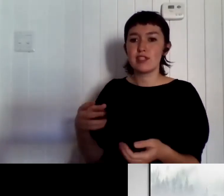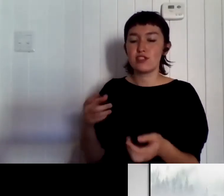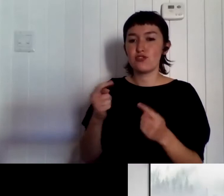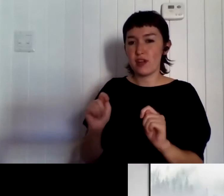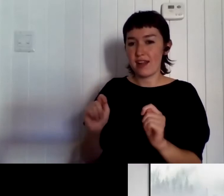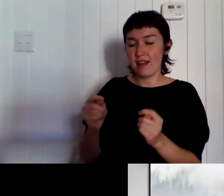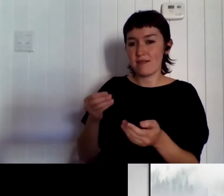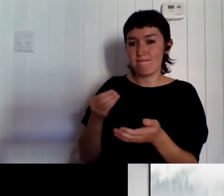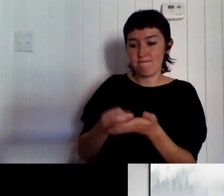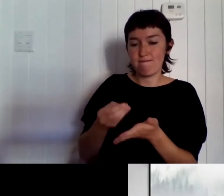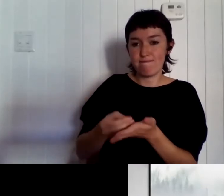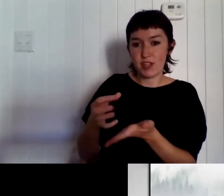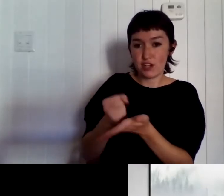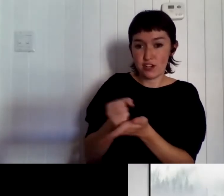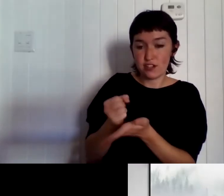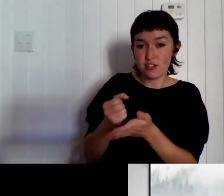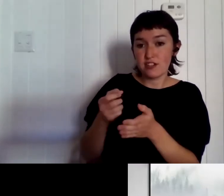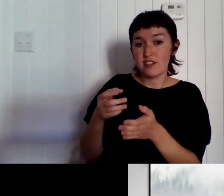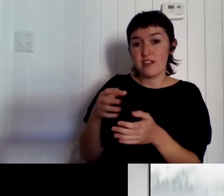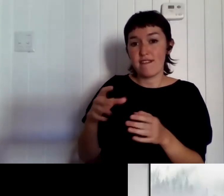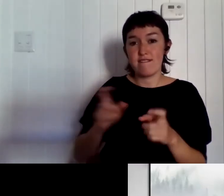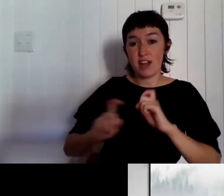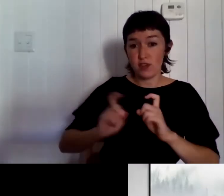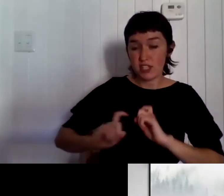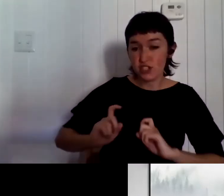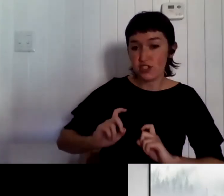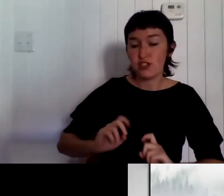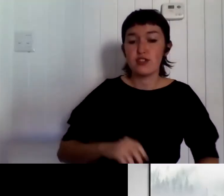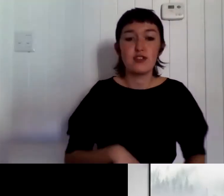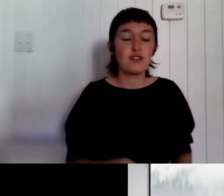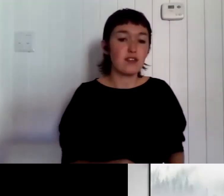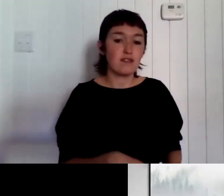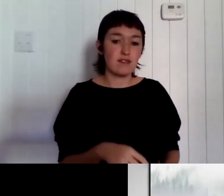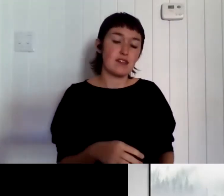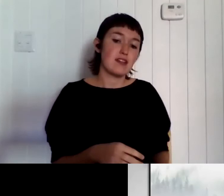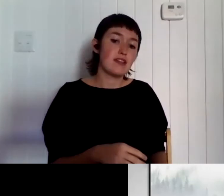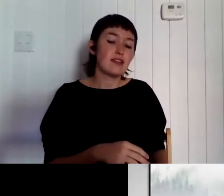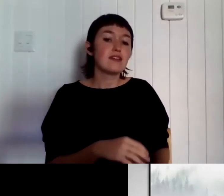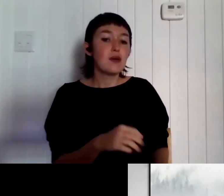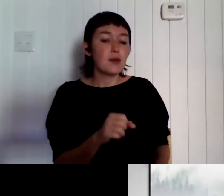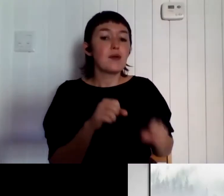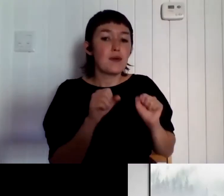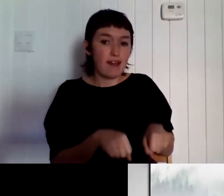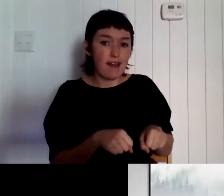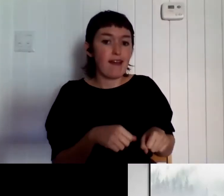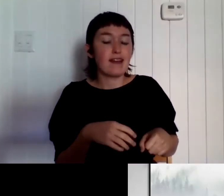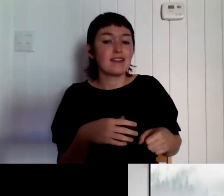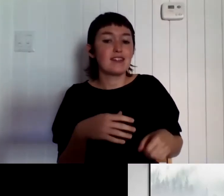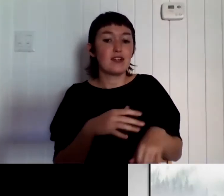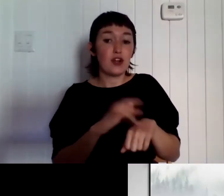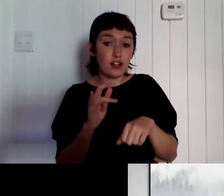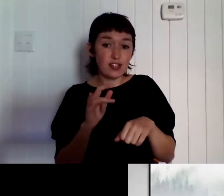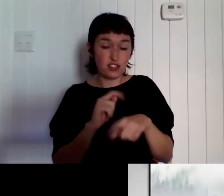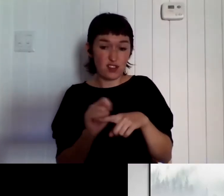big, important part of scientific research that you can get involved in relatively early on in your training as a scientist. So I